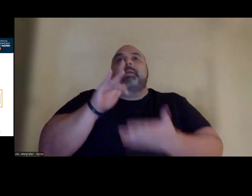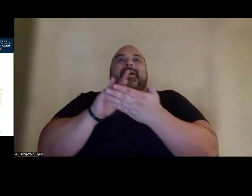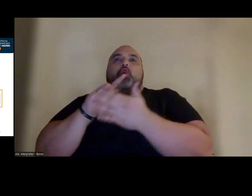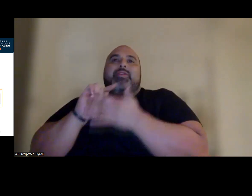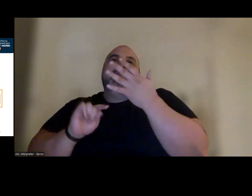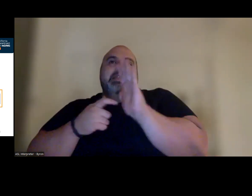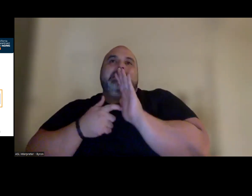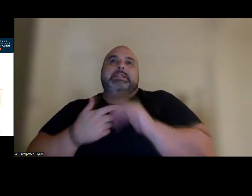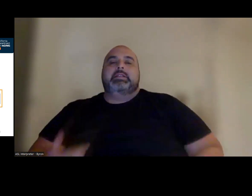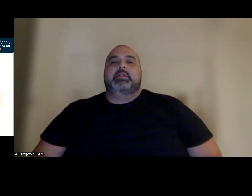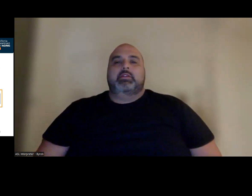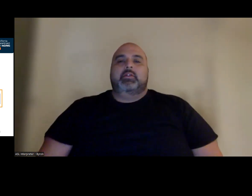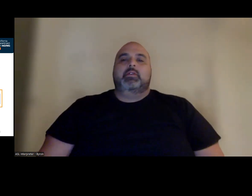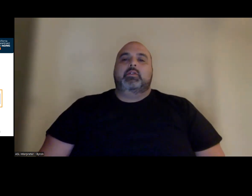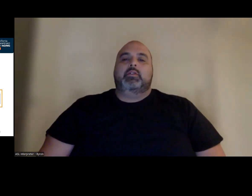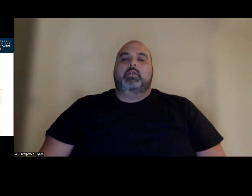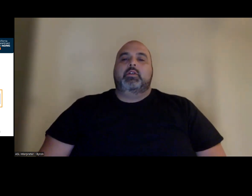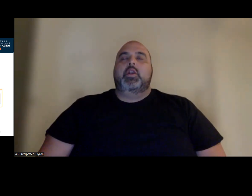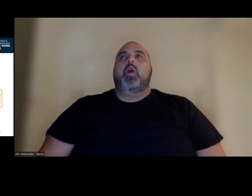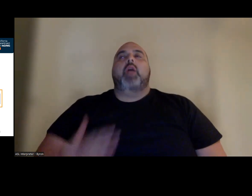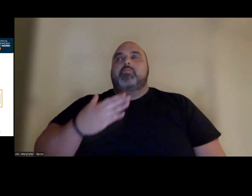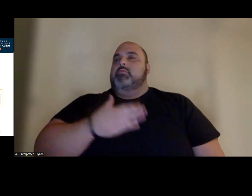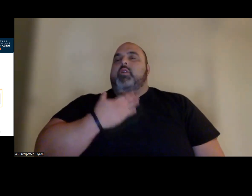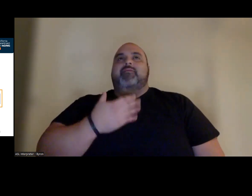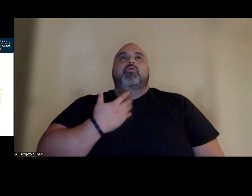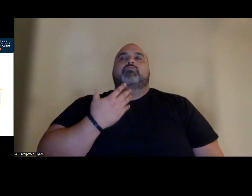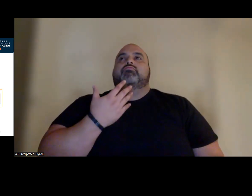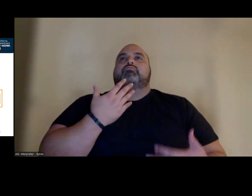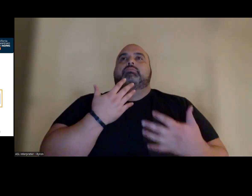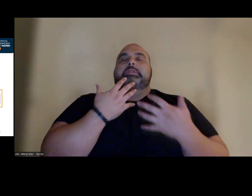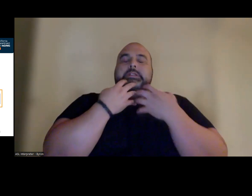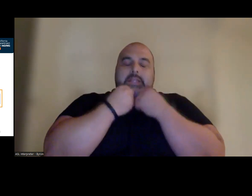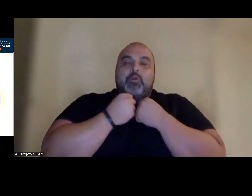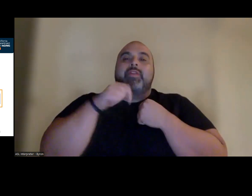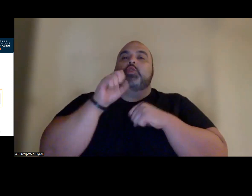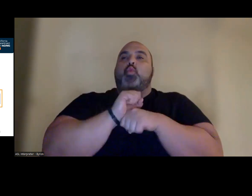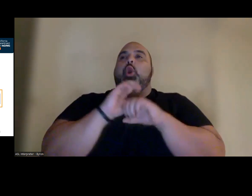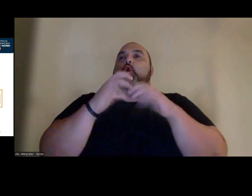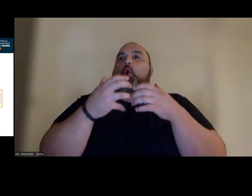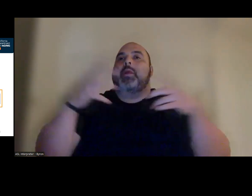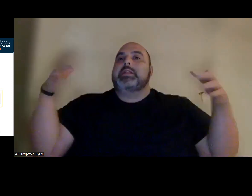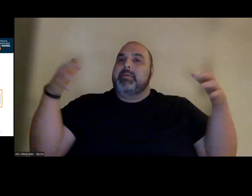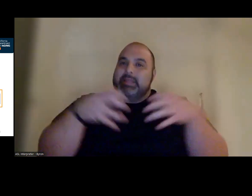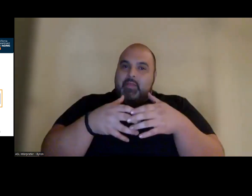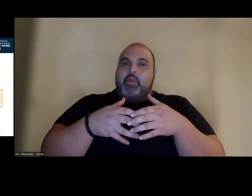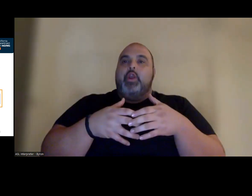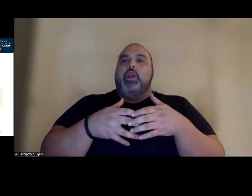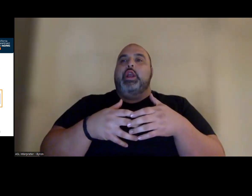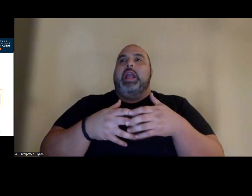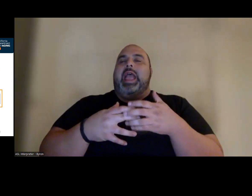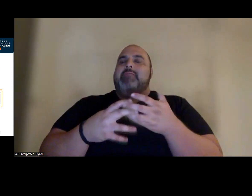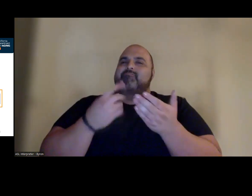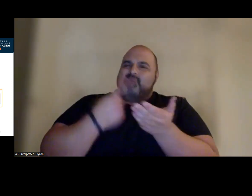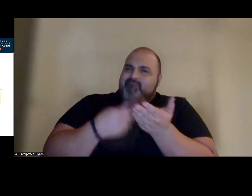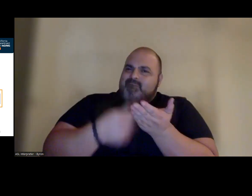I, I'm so grateful and so thankful that this work group is coming together and hashing out